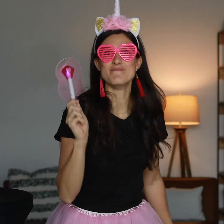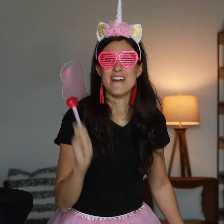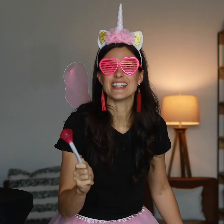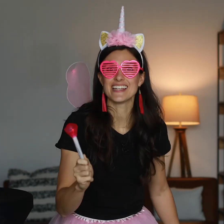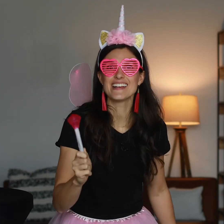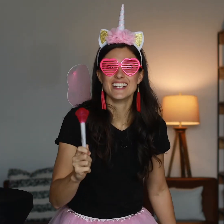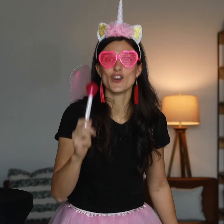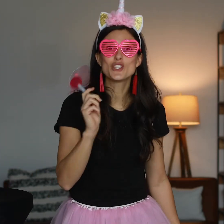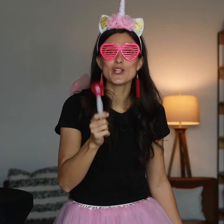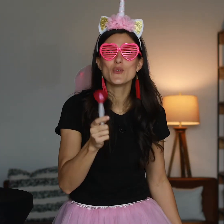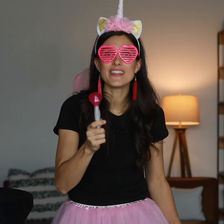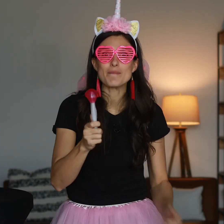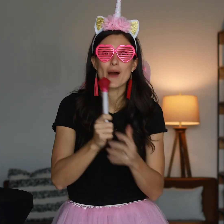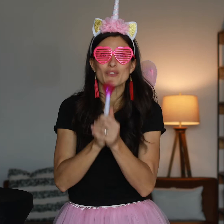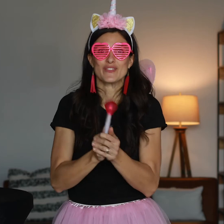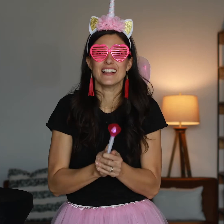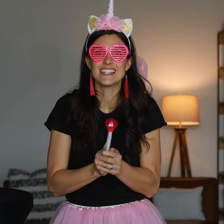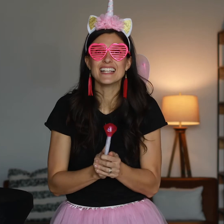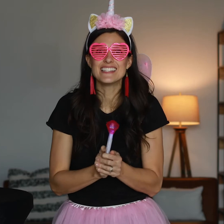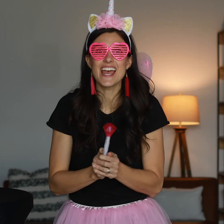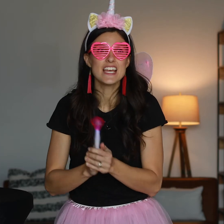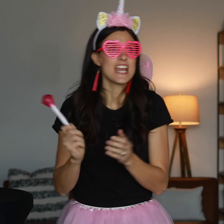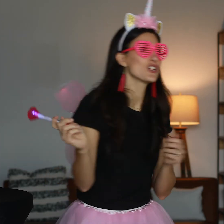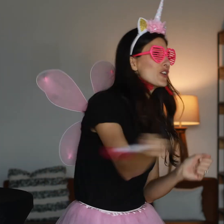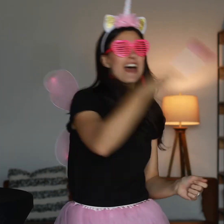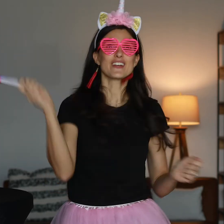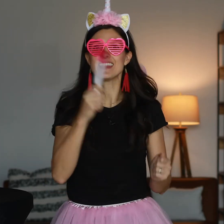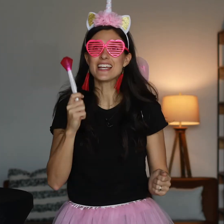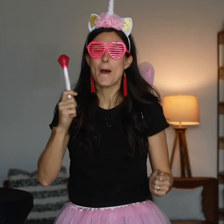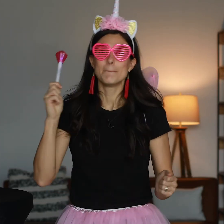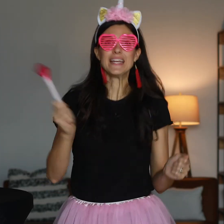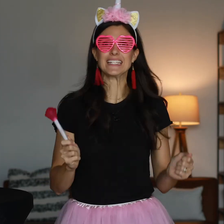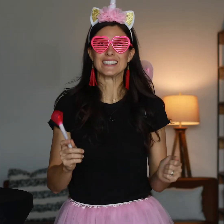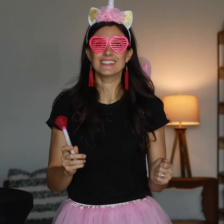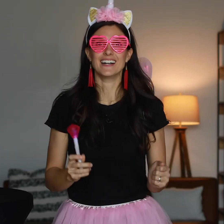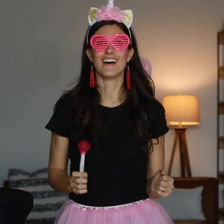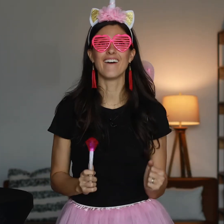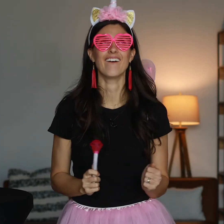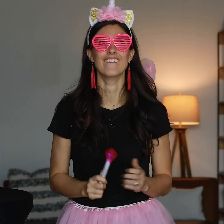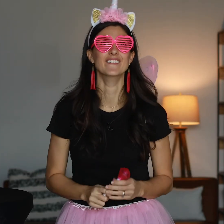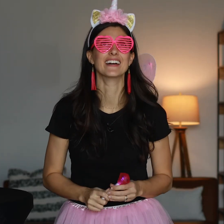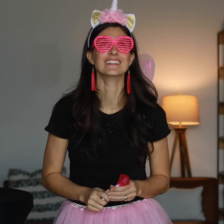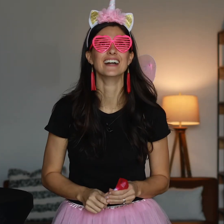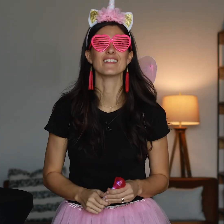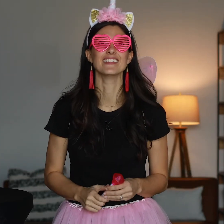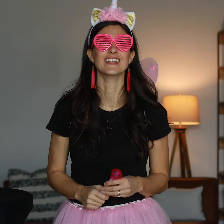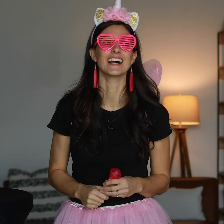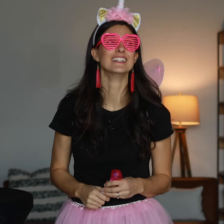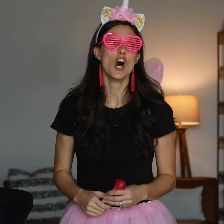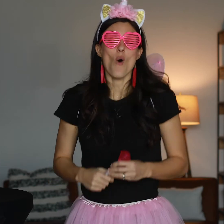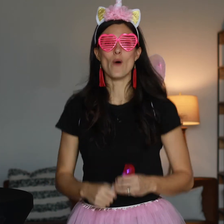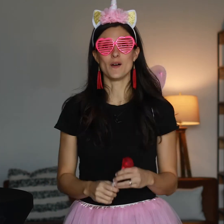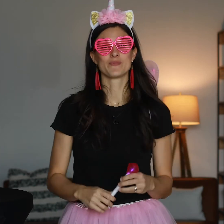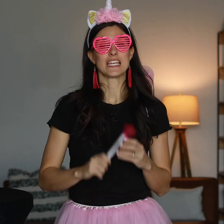Isn't that amazing? Don't you wish you had that power for Valentine's Day? You turn everything pink. Oh man. I would love